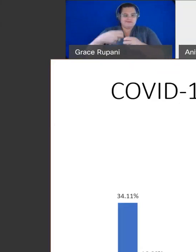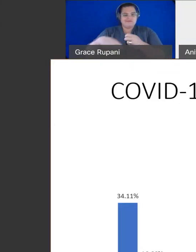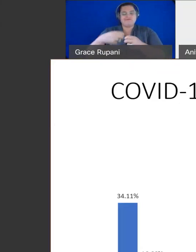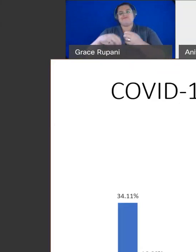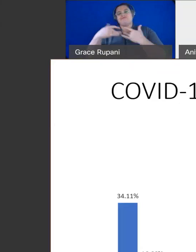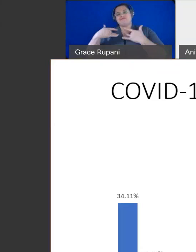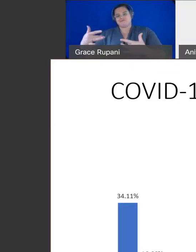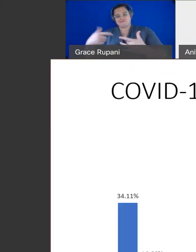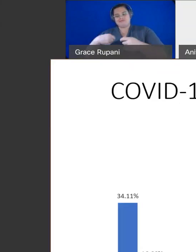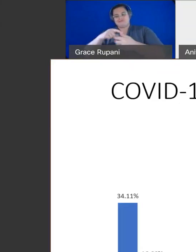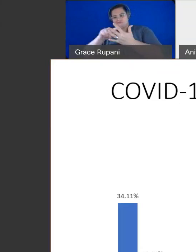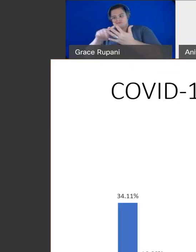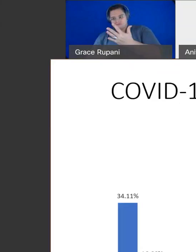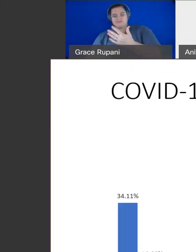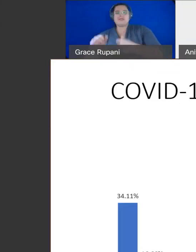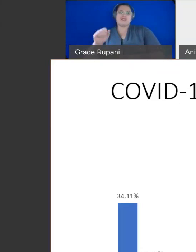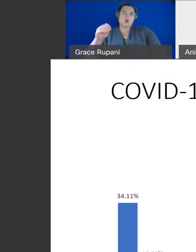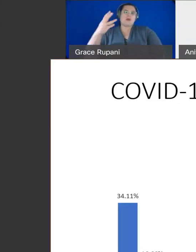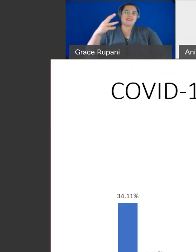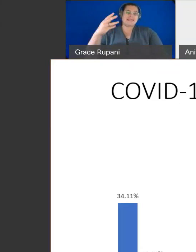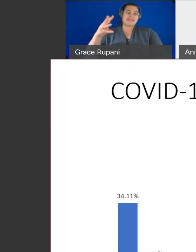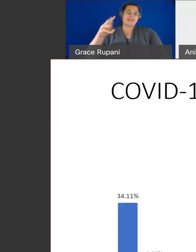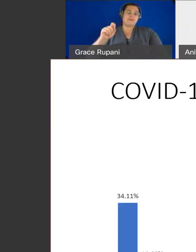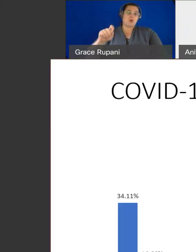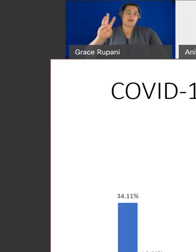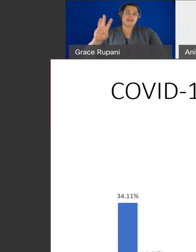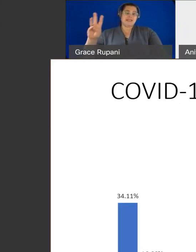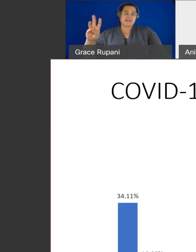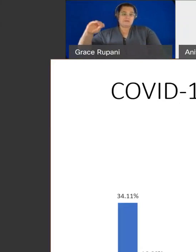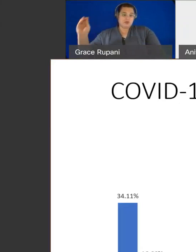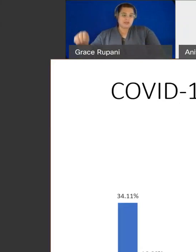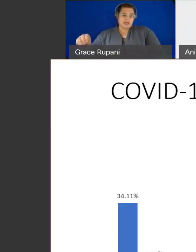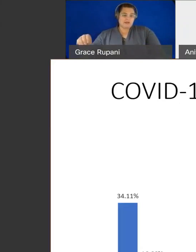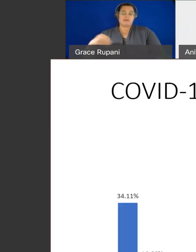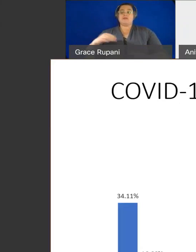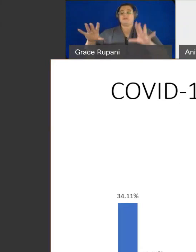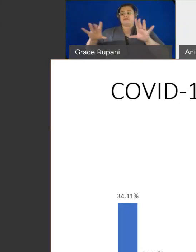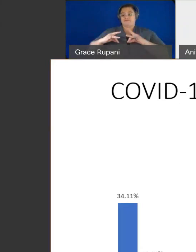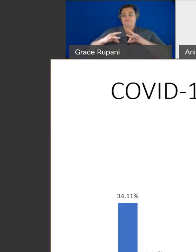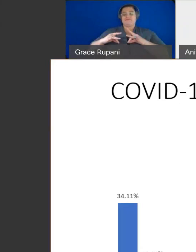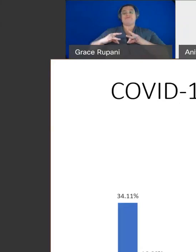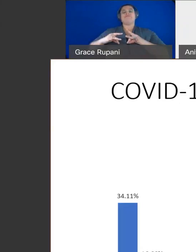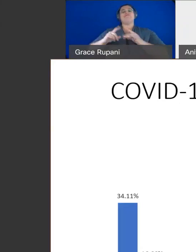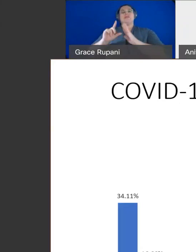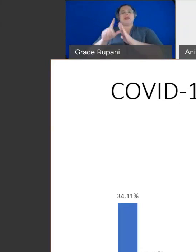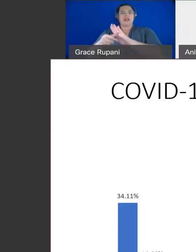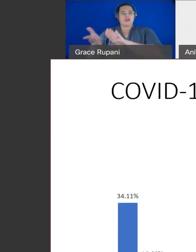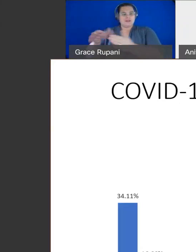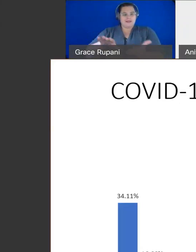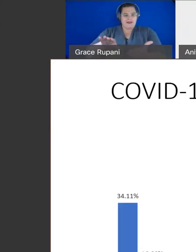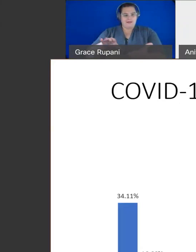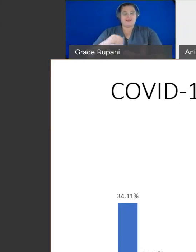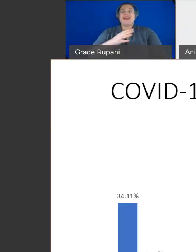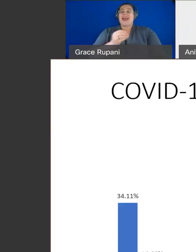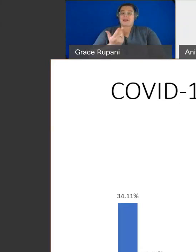So it's been 16.66% who've had coronavirus who subsequently died, and 13.72% where we do